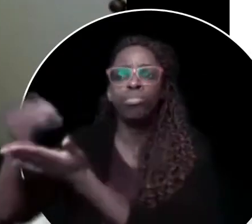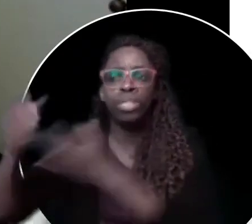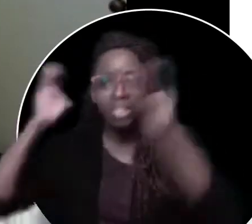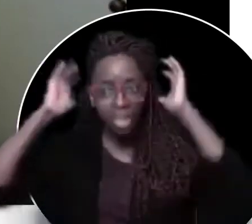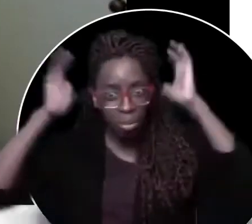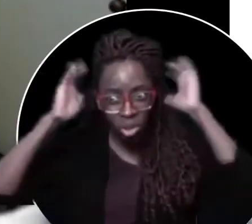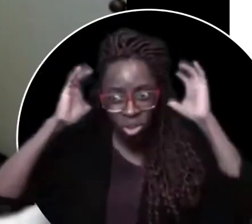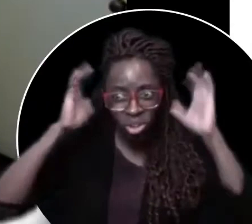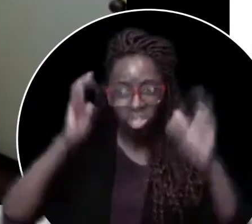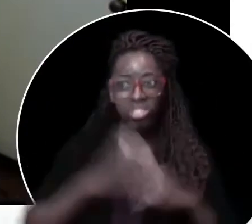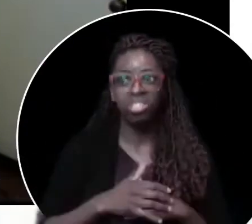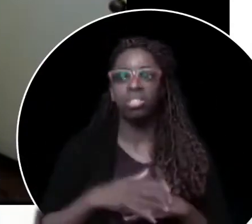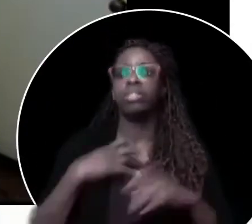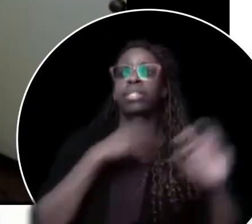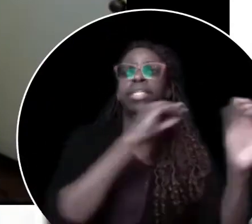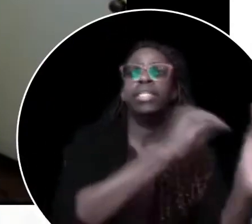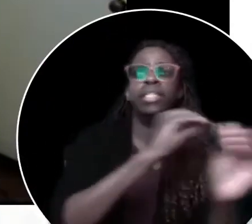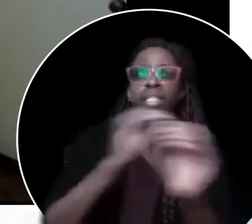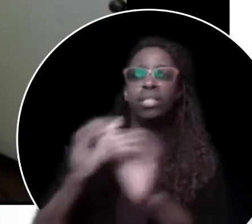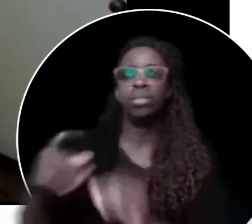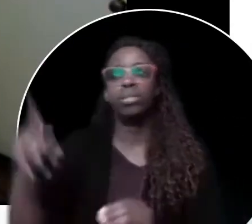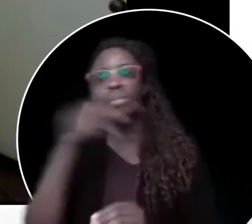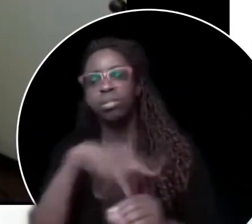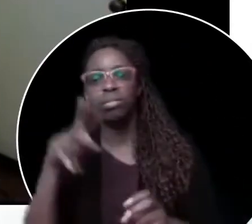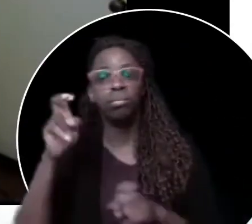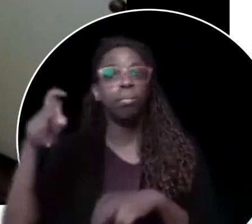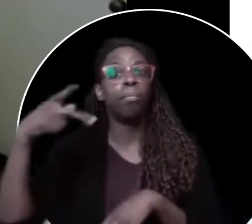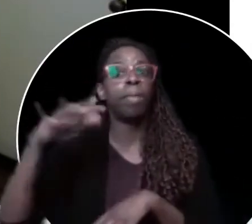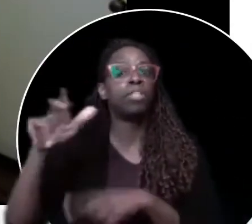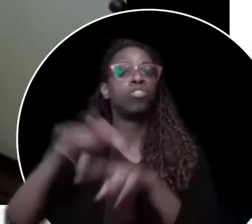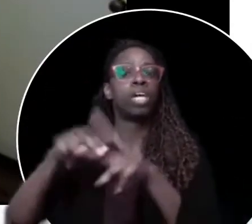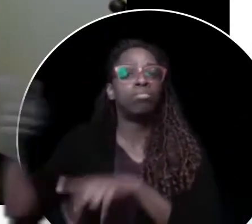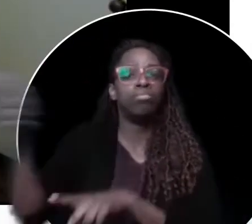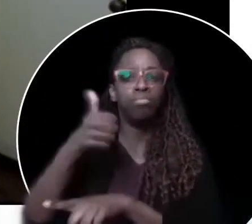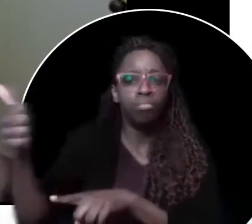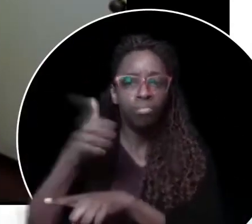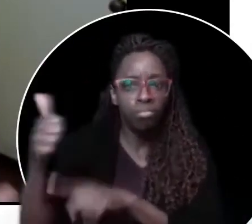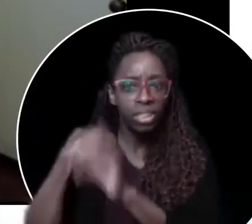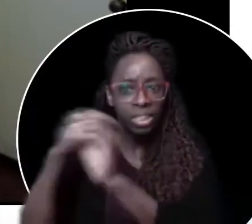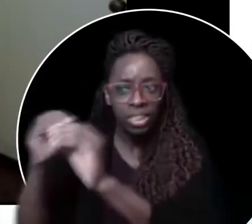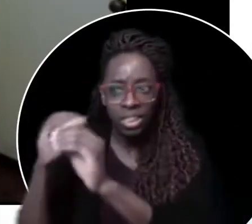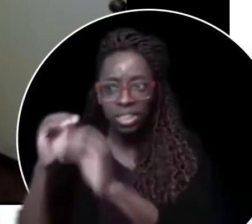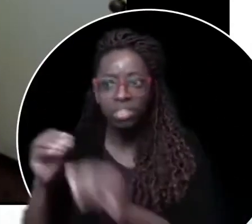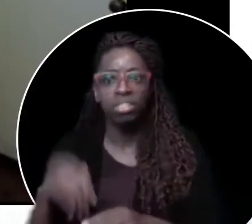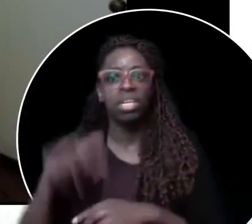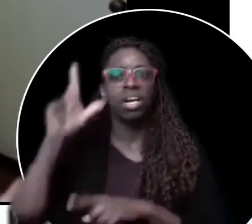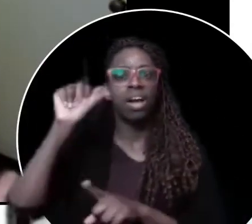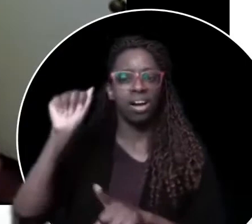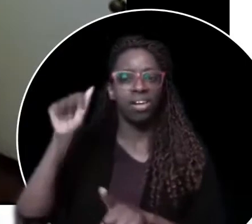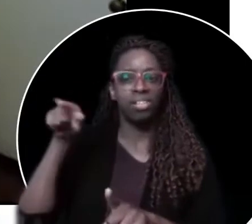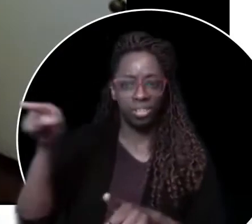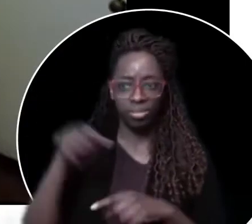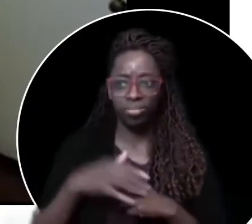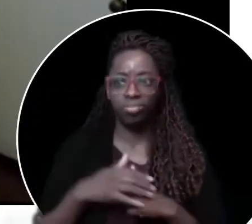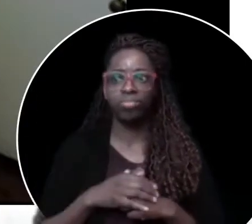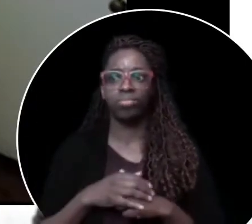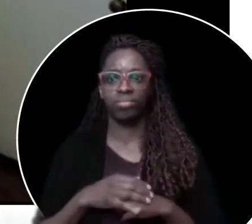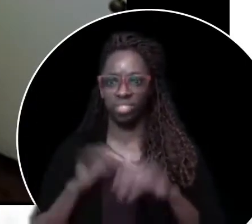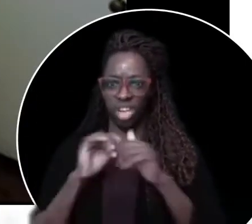to the extent it exists in Los Angeles. This is how you open a bank account, right? And these kinds of ways of dealing